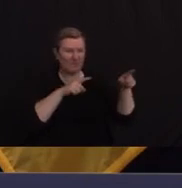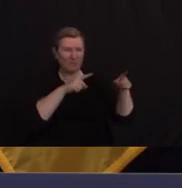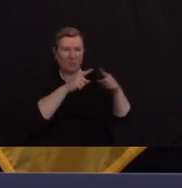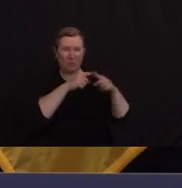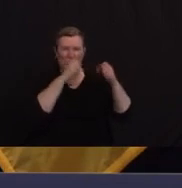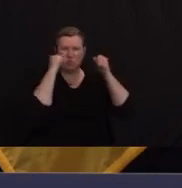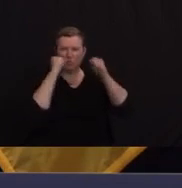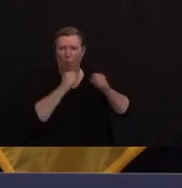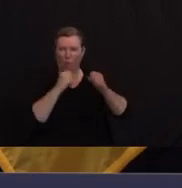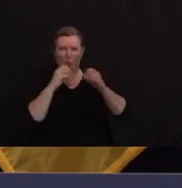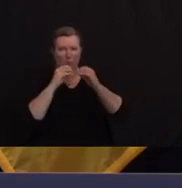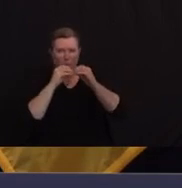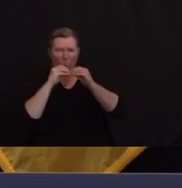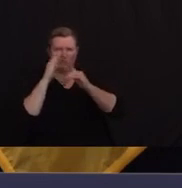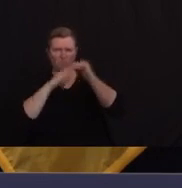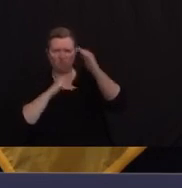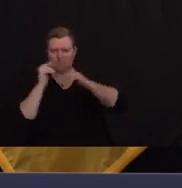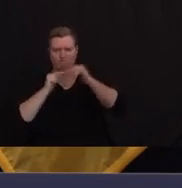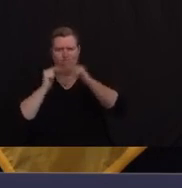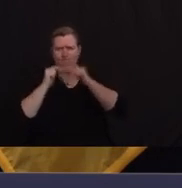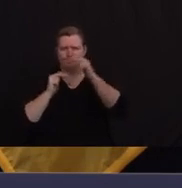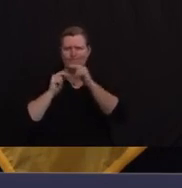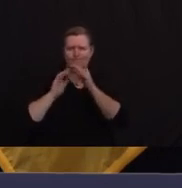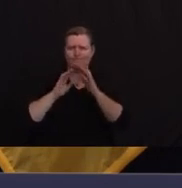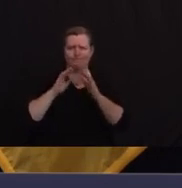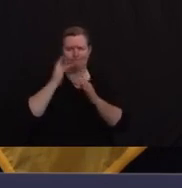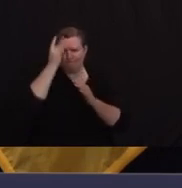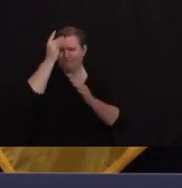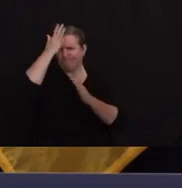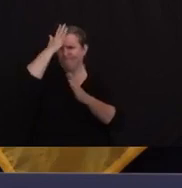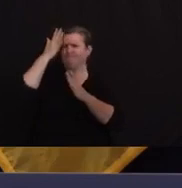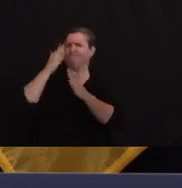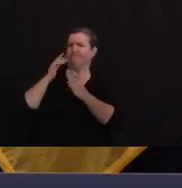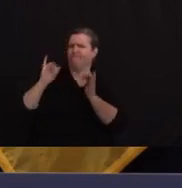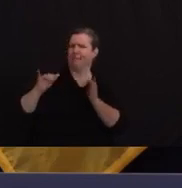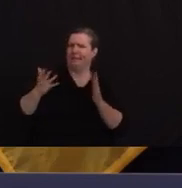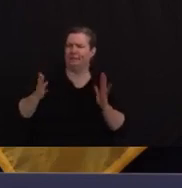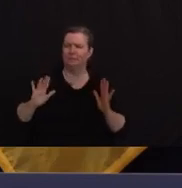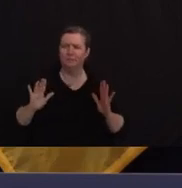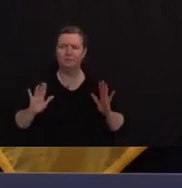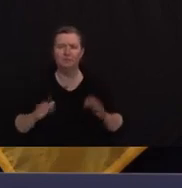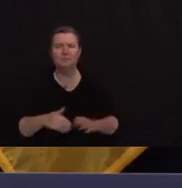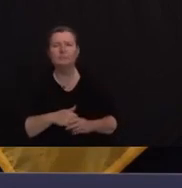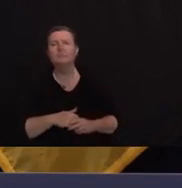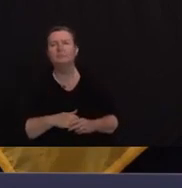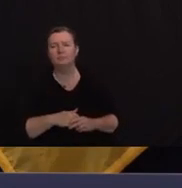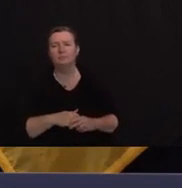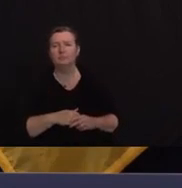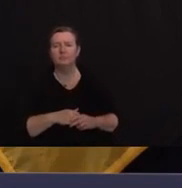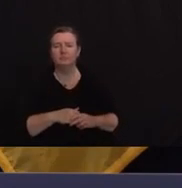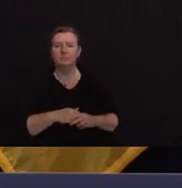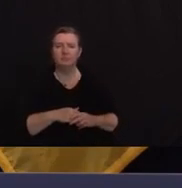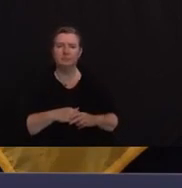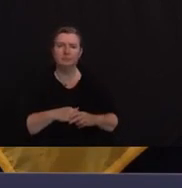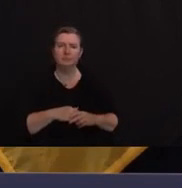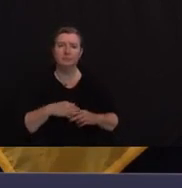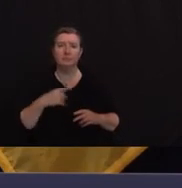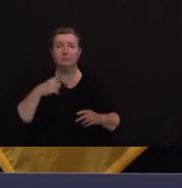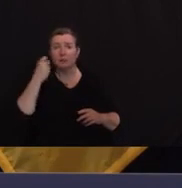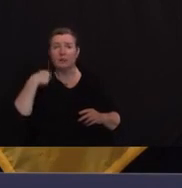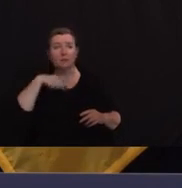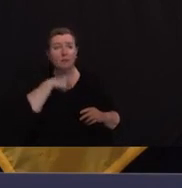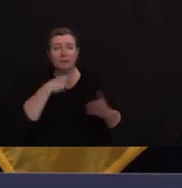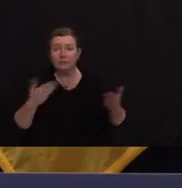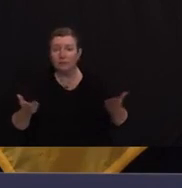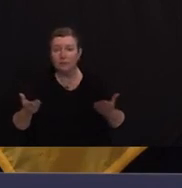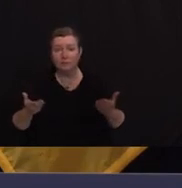we keep all of them in our prayers. Again, the programming note that I referred to, just because we're not going to be with you on Monday, we're going to do a